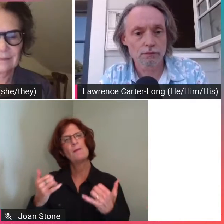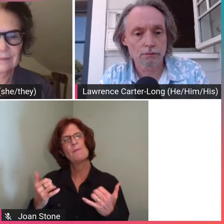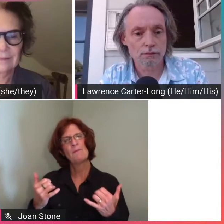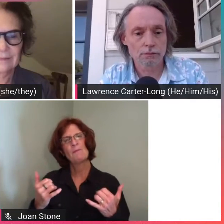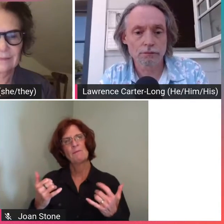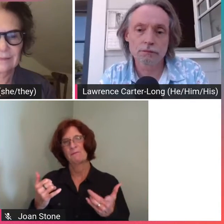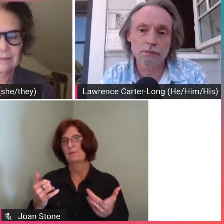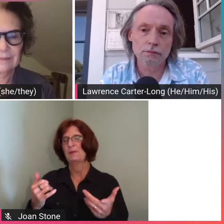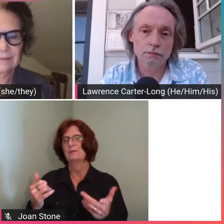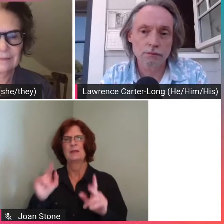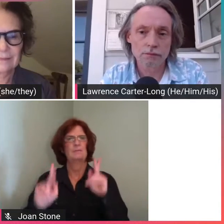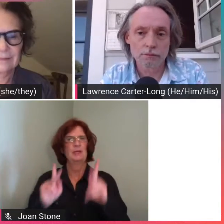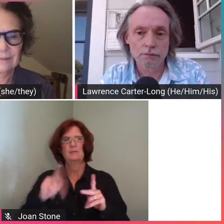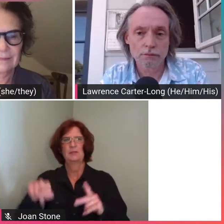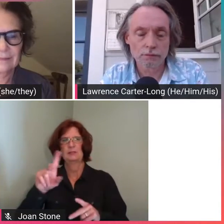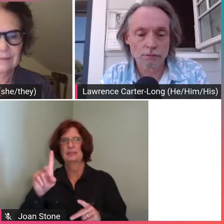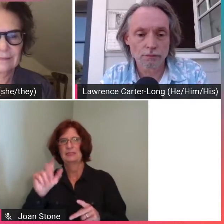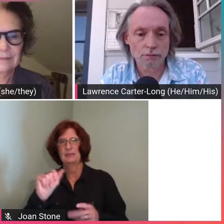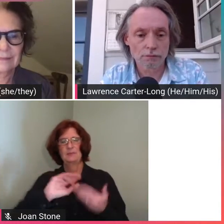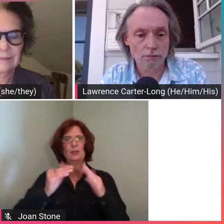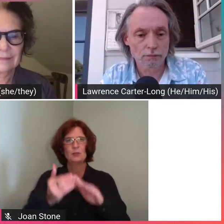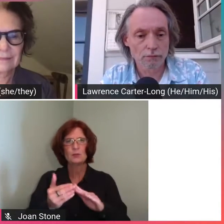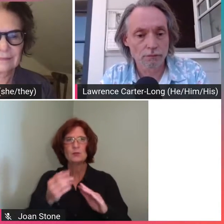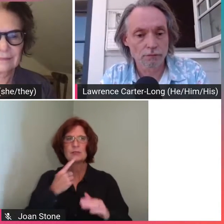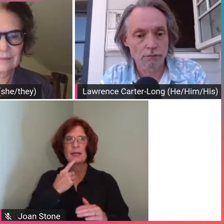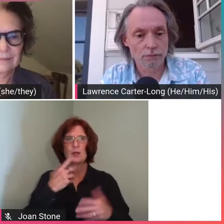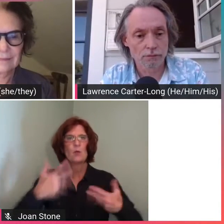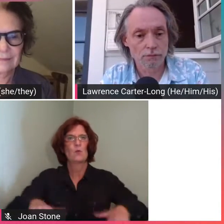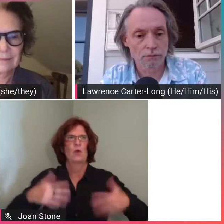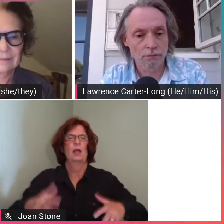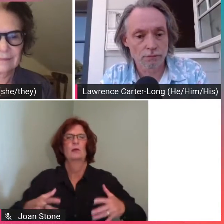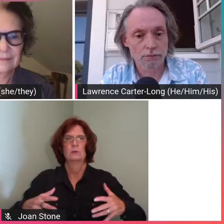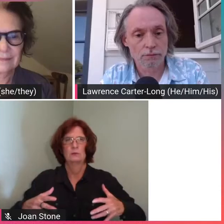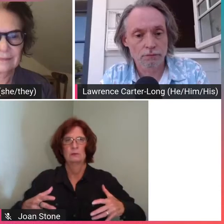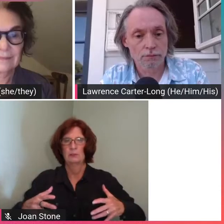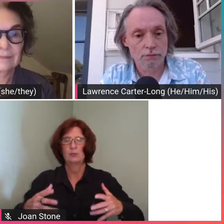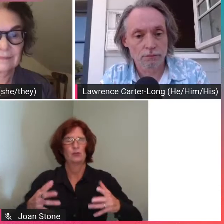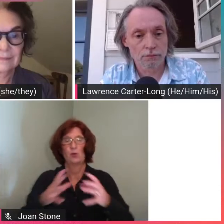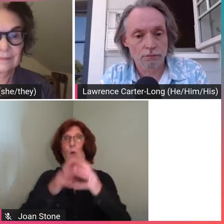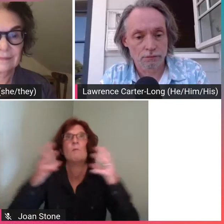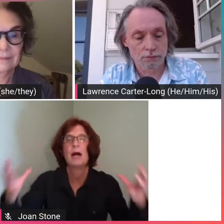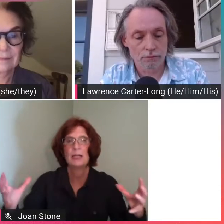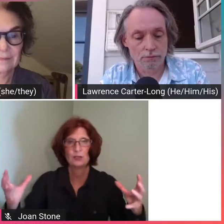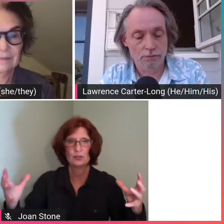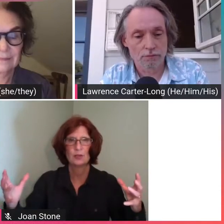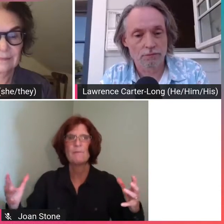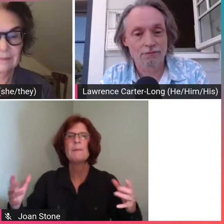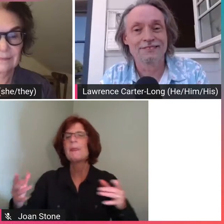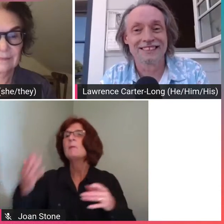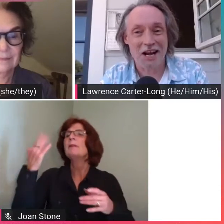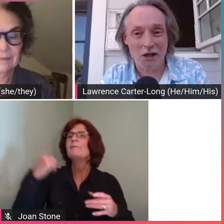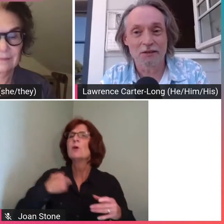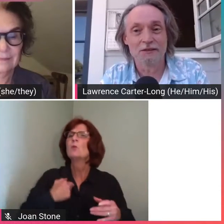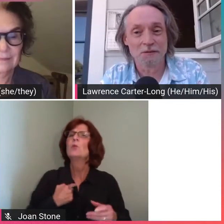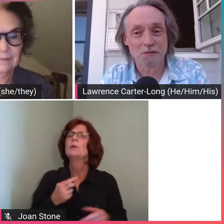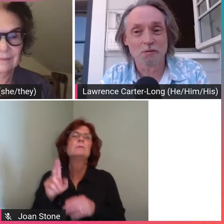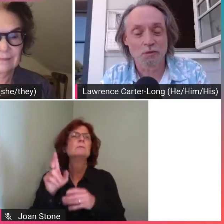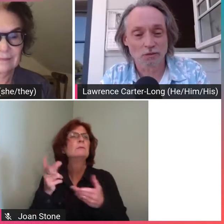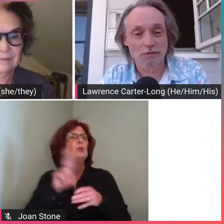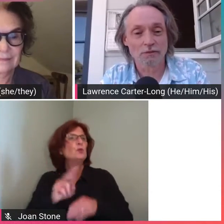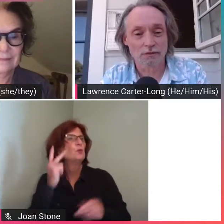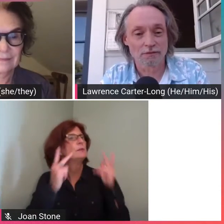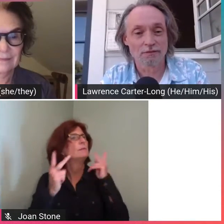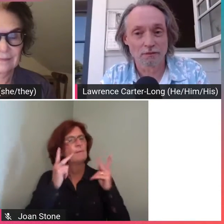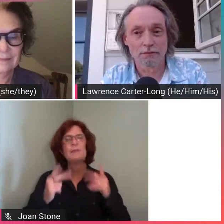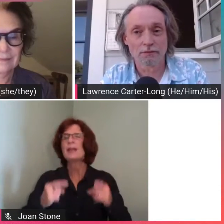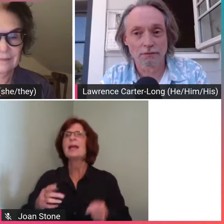people in the disability community saying there's an oversaturation. There's so much because we're used to seeing everything. Yeah. I